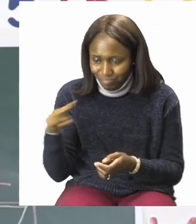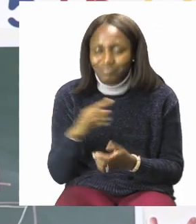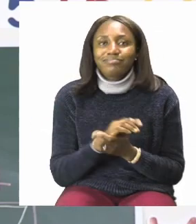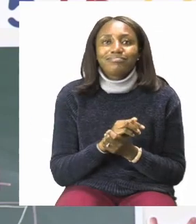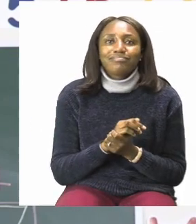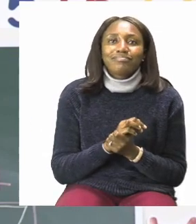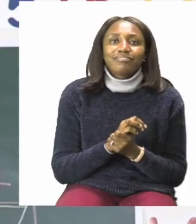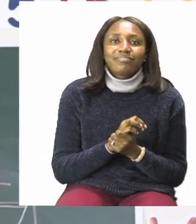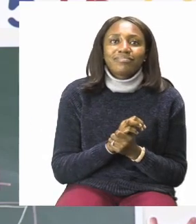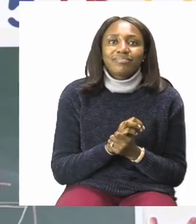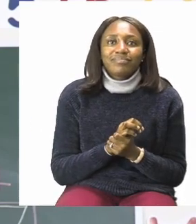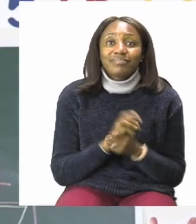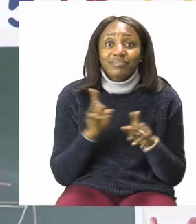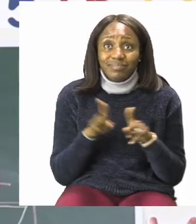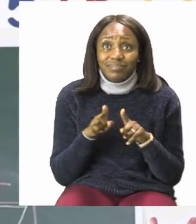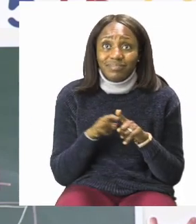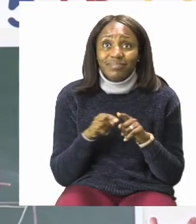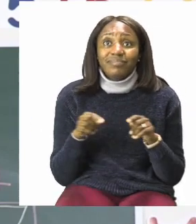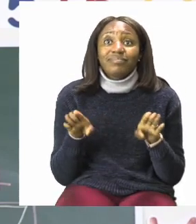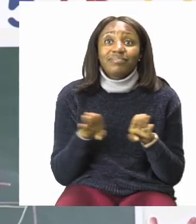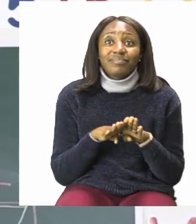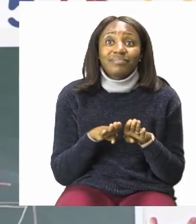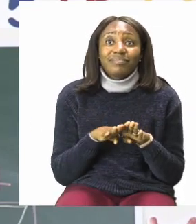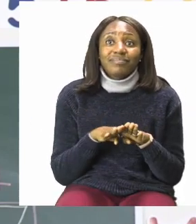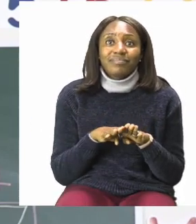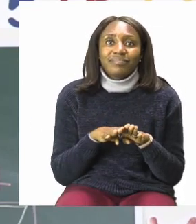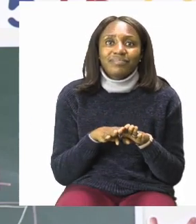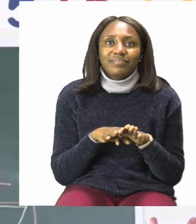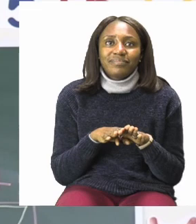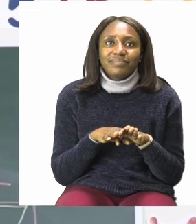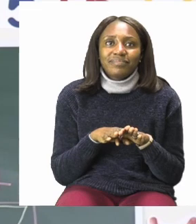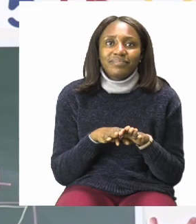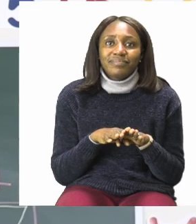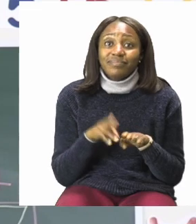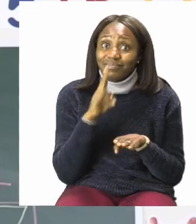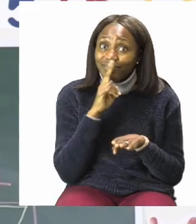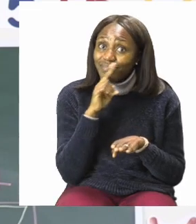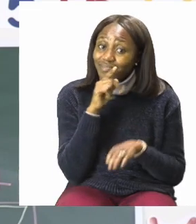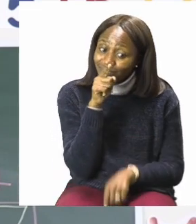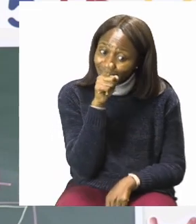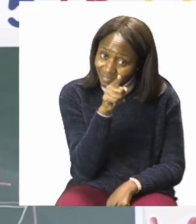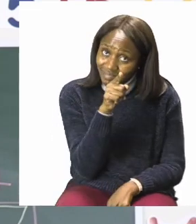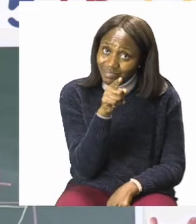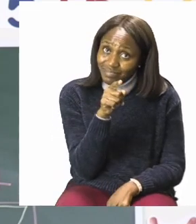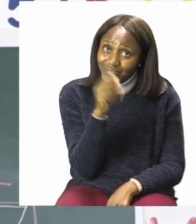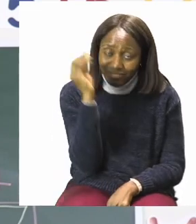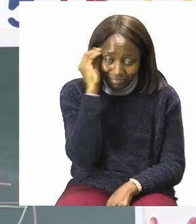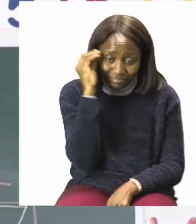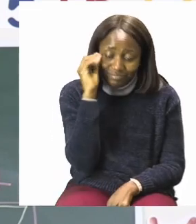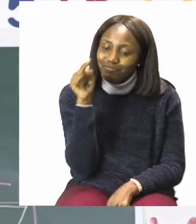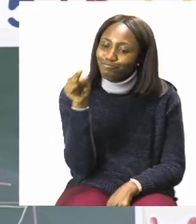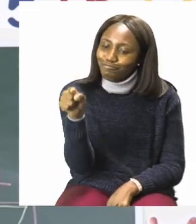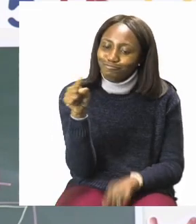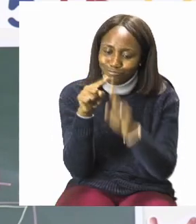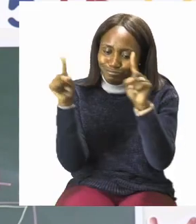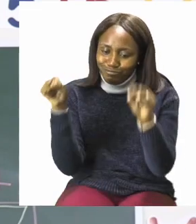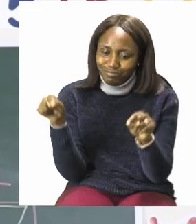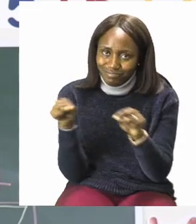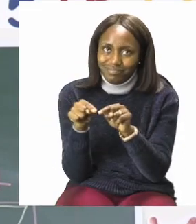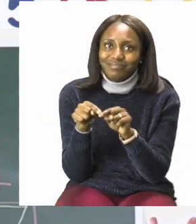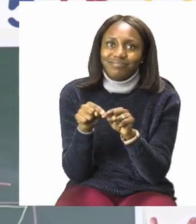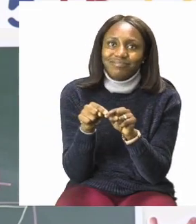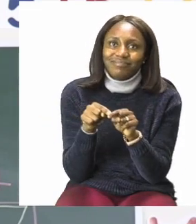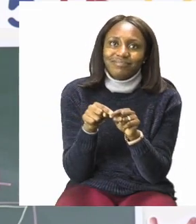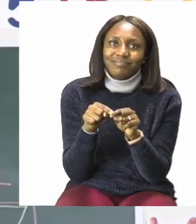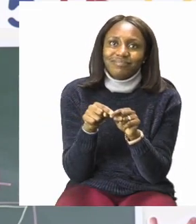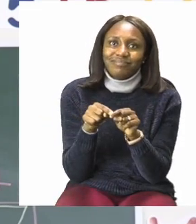sets, like how I did previously. That way, whatever answer you get, you will know that it is correct. So this